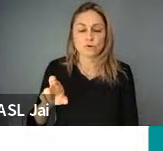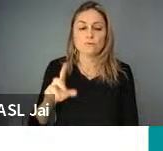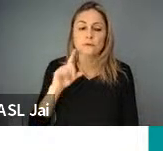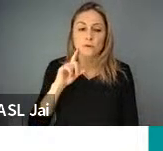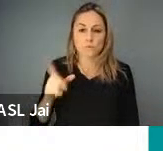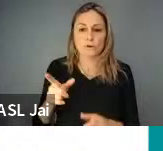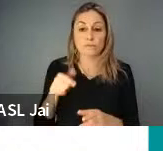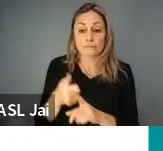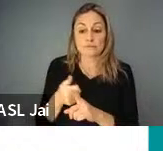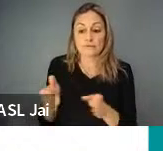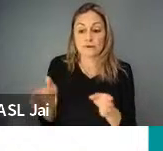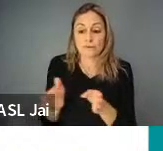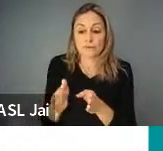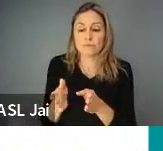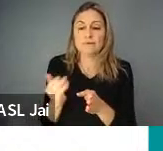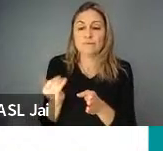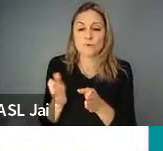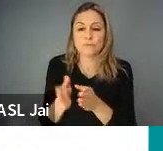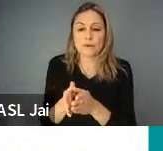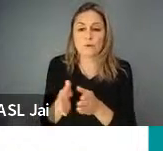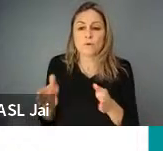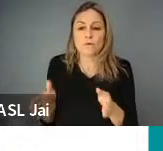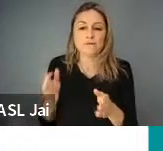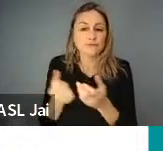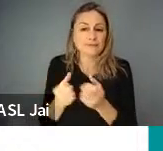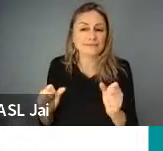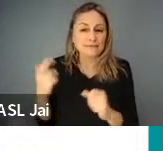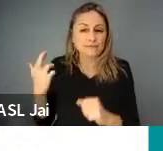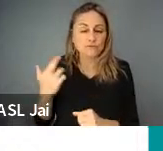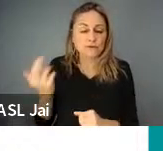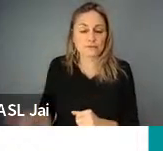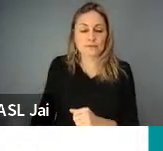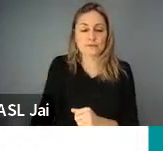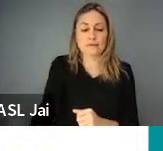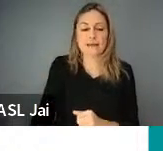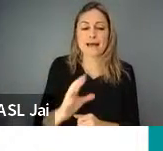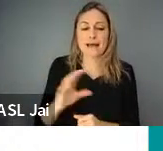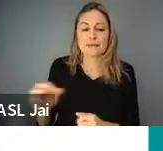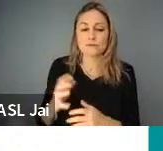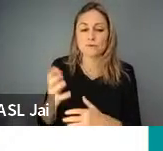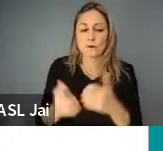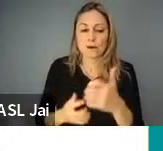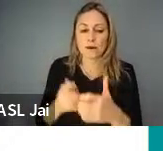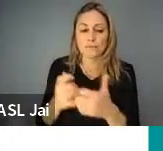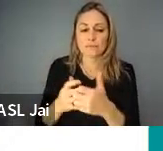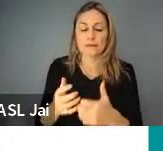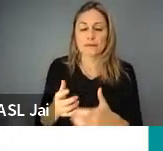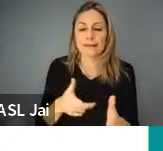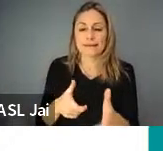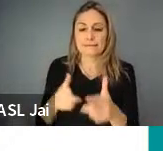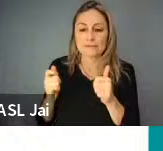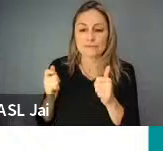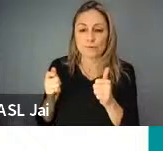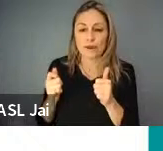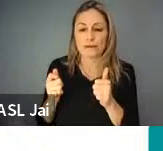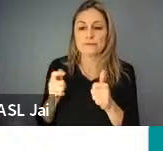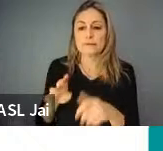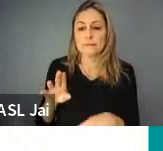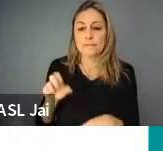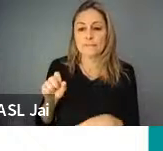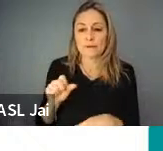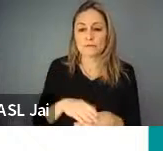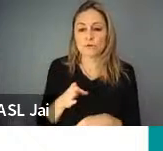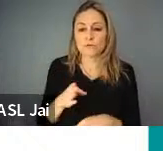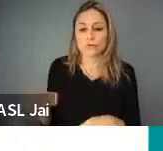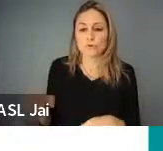widened for safety reasons and also to accommodate express bus on shoulder transit service,